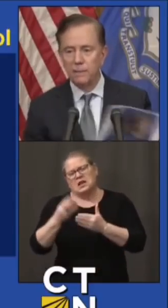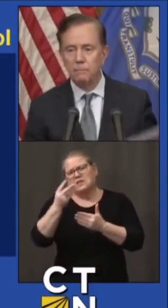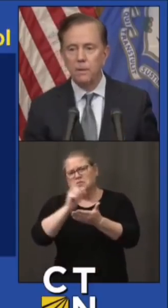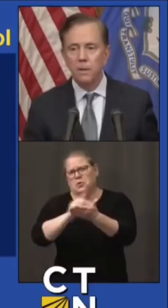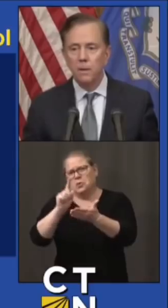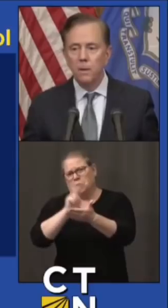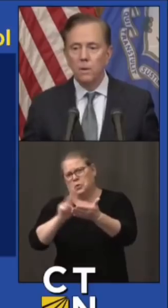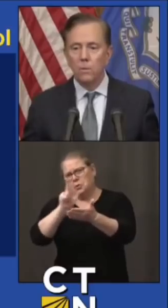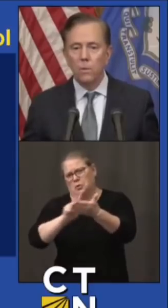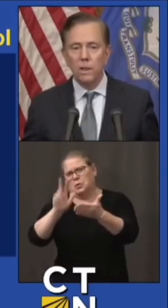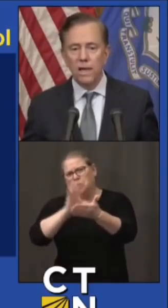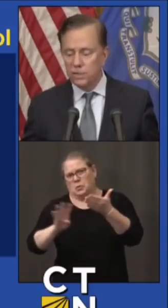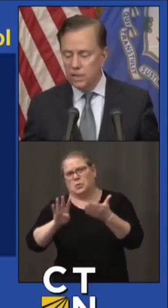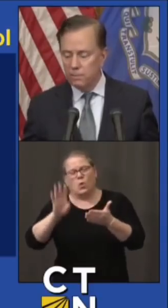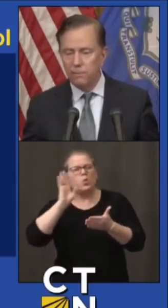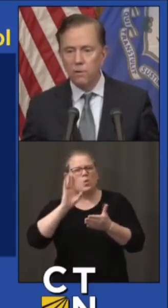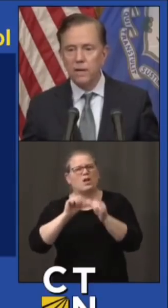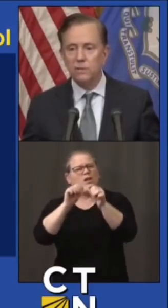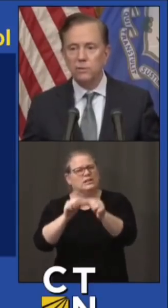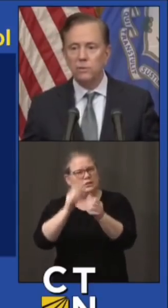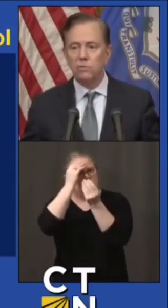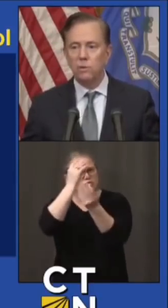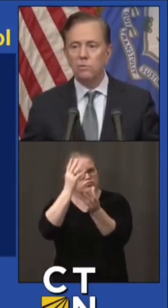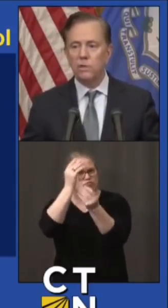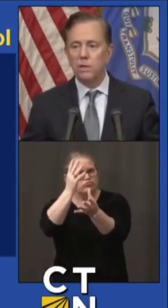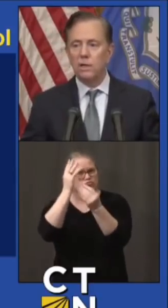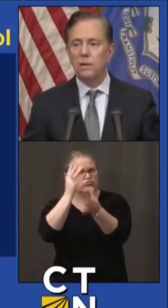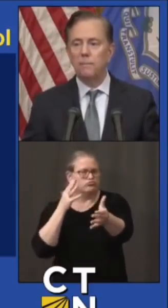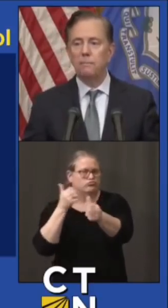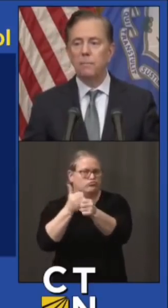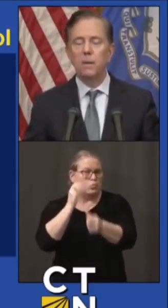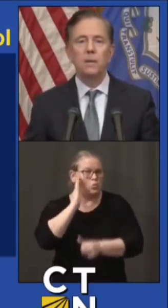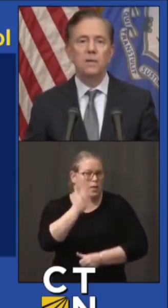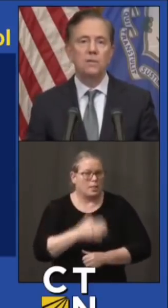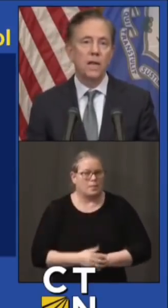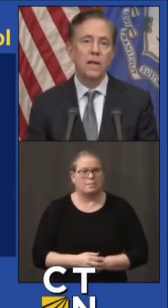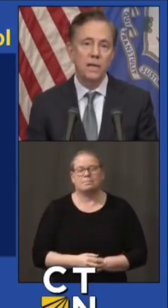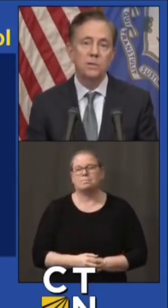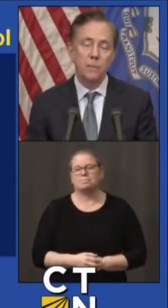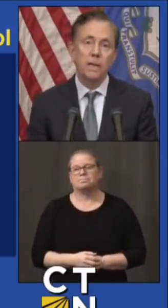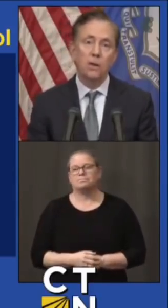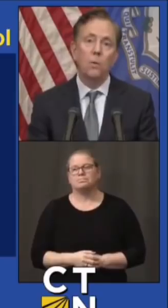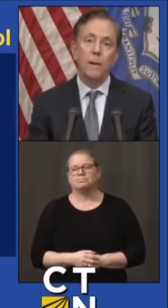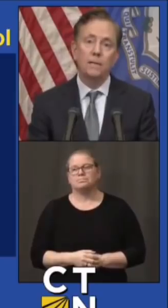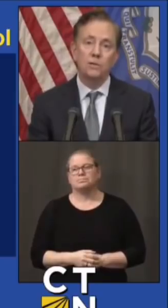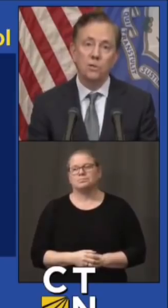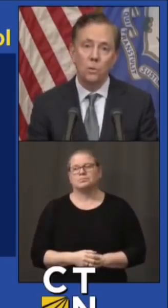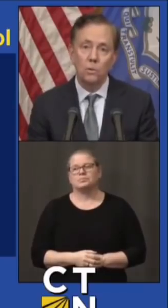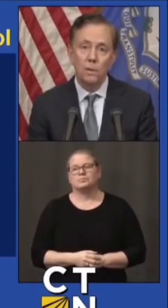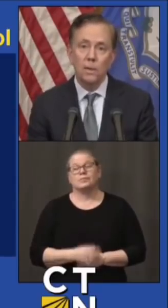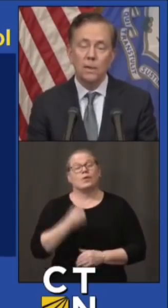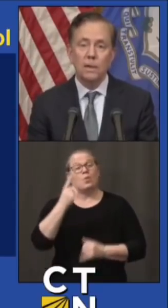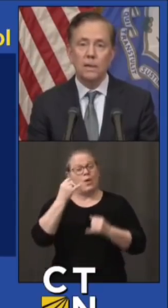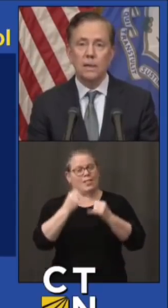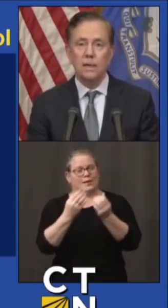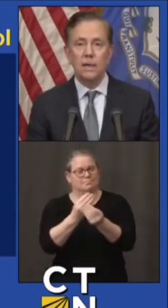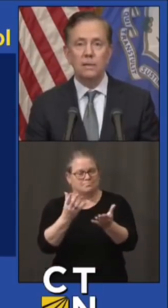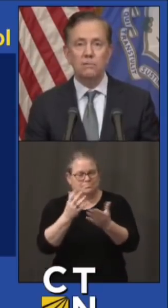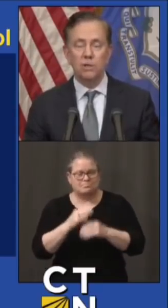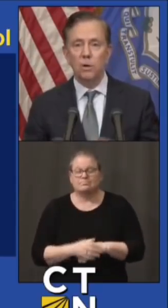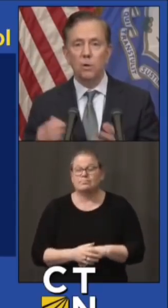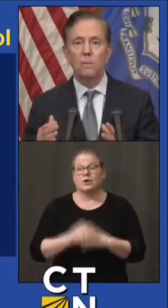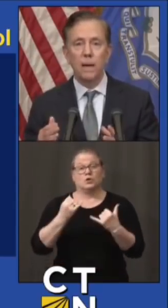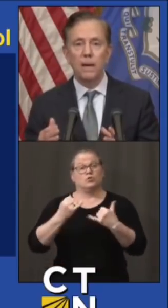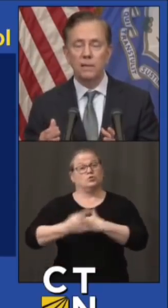on that. One last thing before I introduce Rosa. Today, kids are beginning to go back to school.